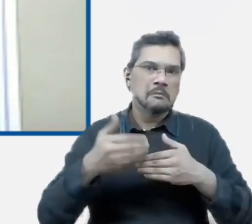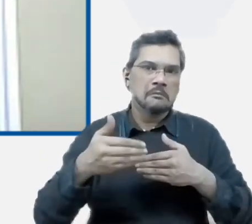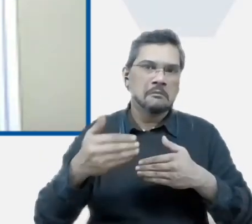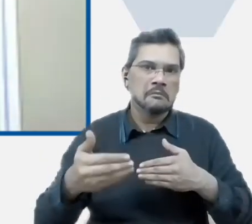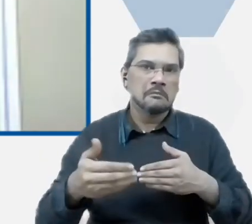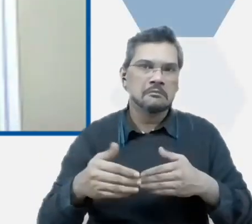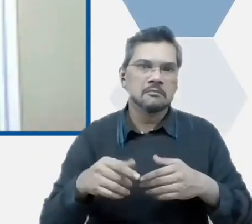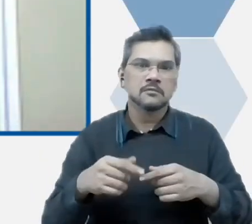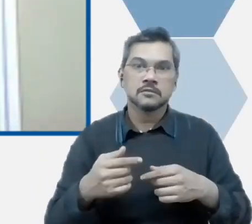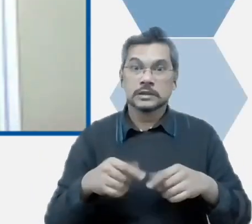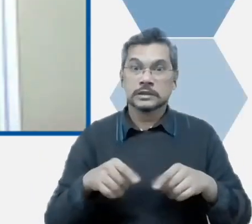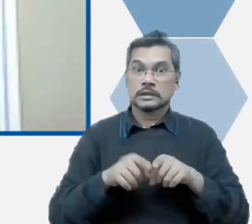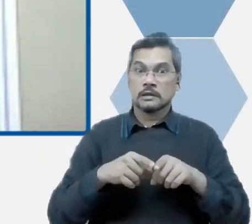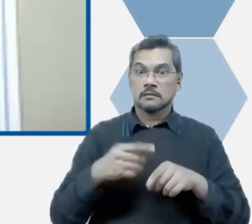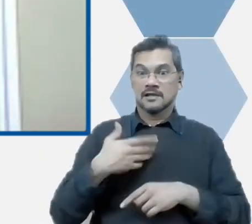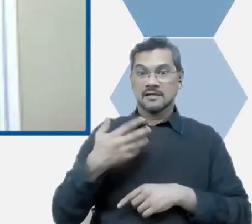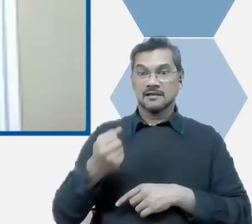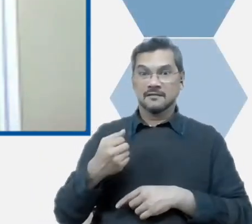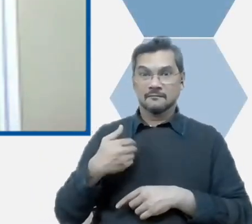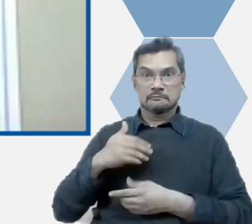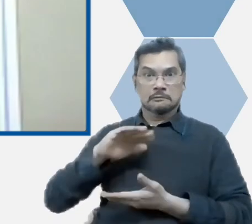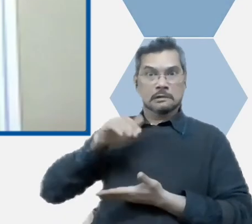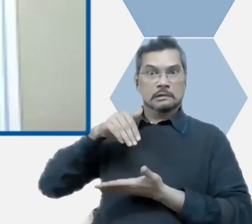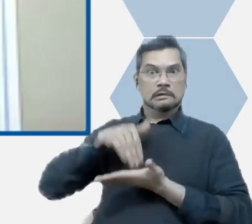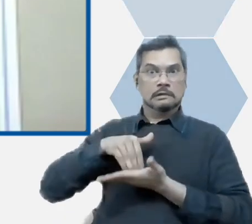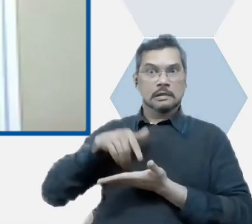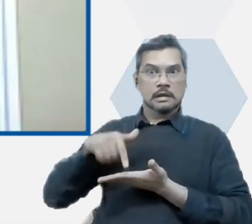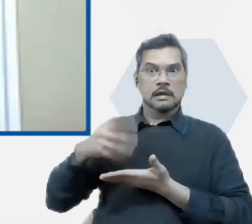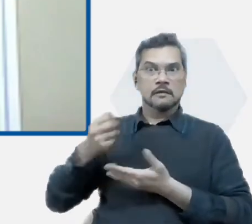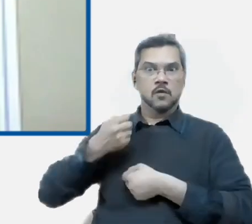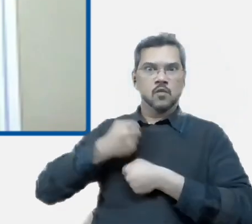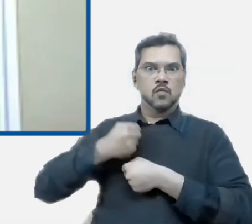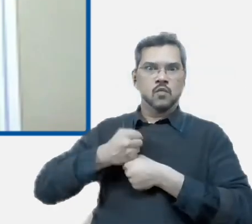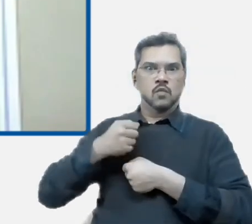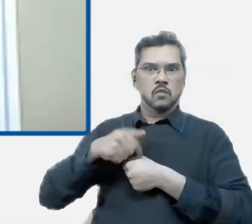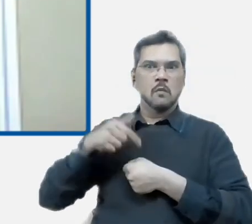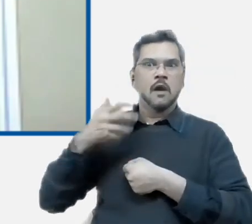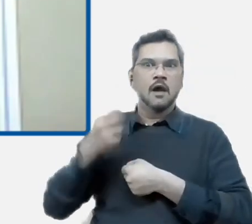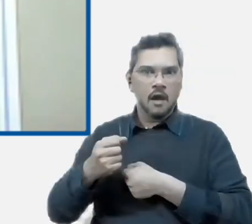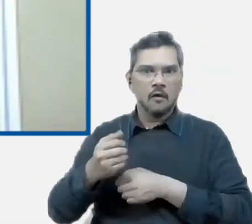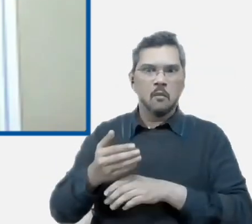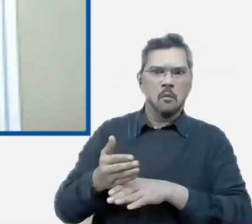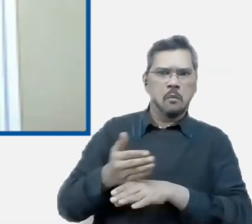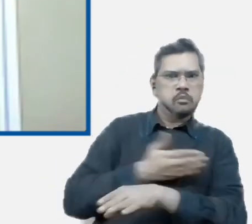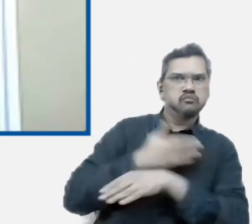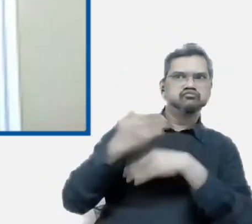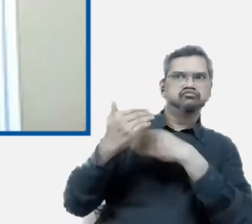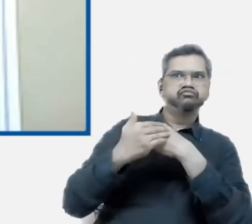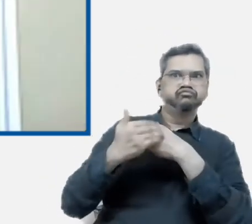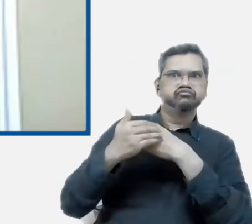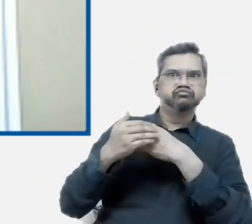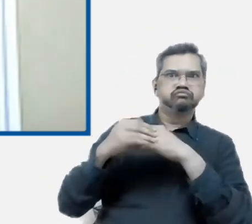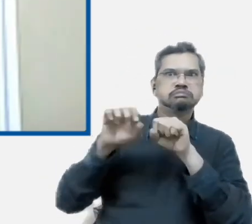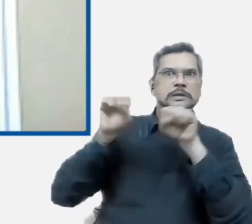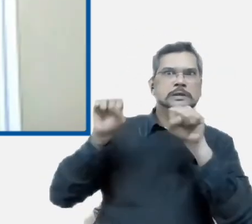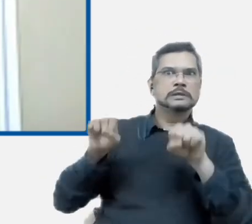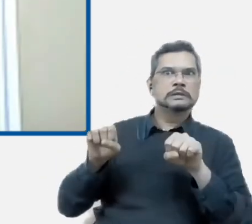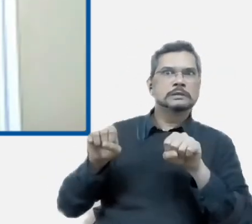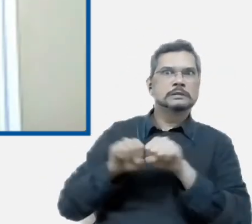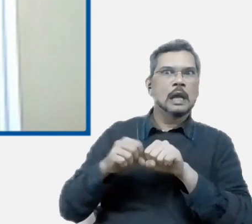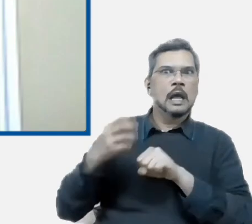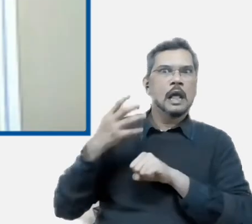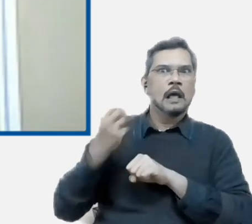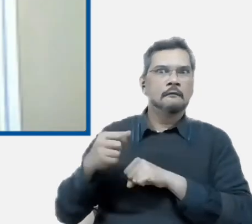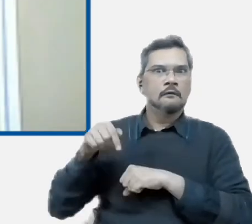at that receives early warning. And one very good product, for example, is the impact-based early warning that we are receiving from our South African